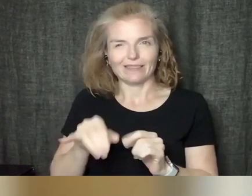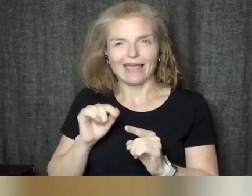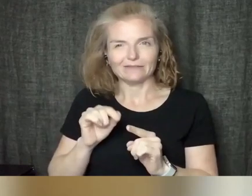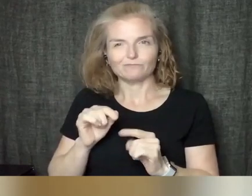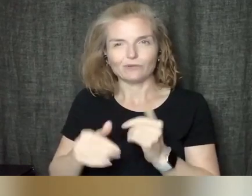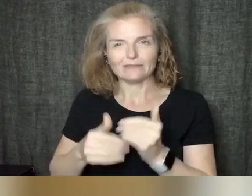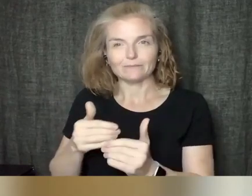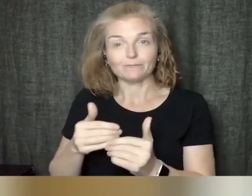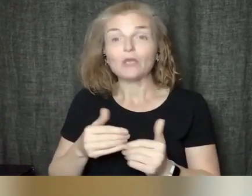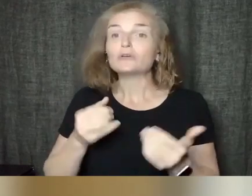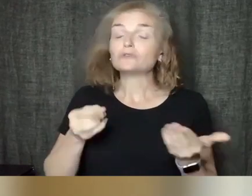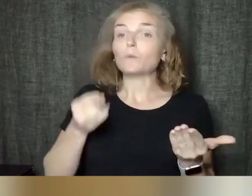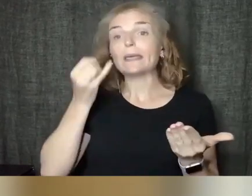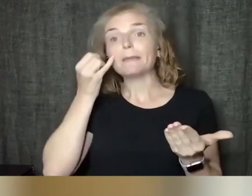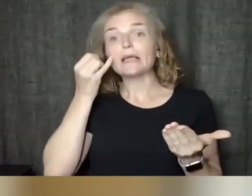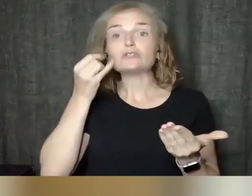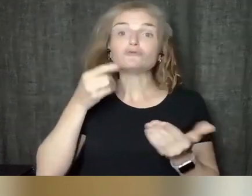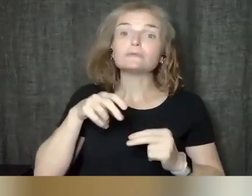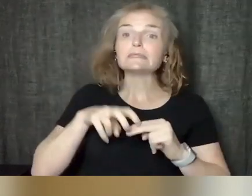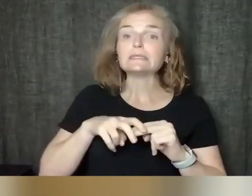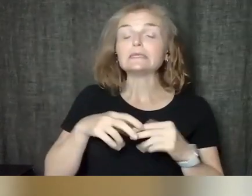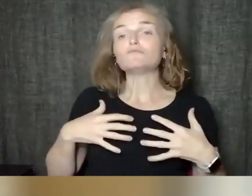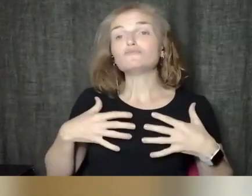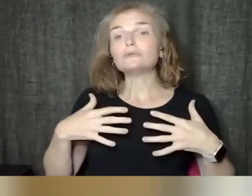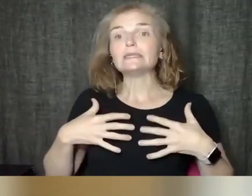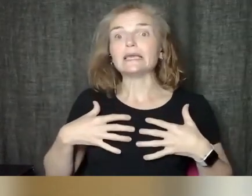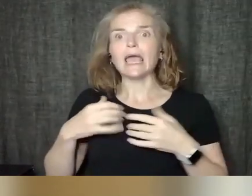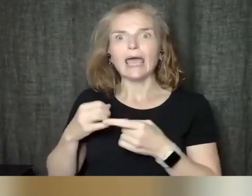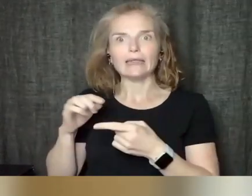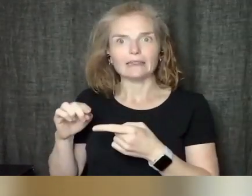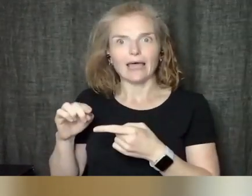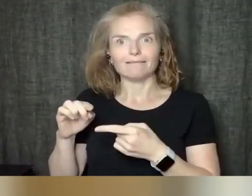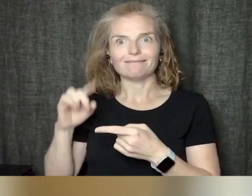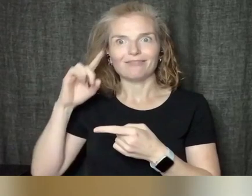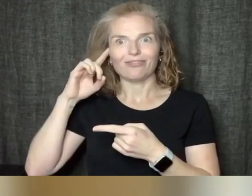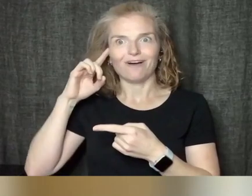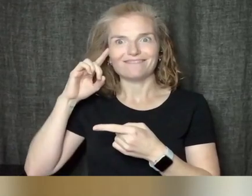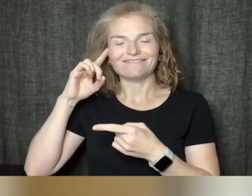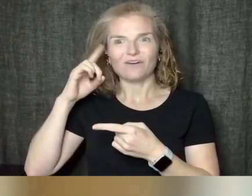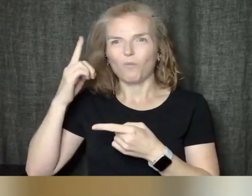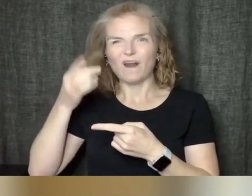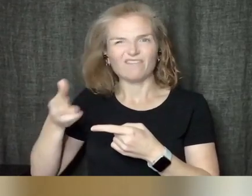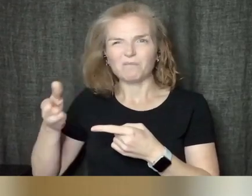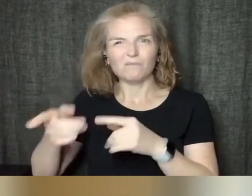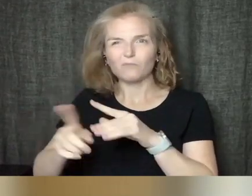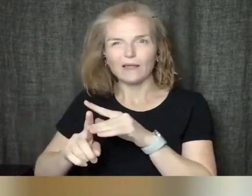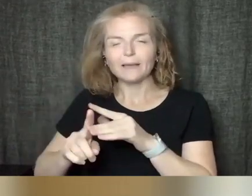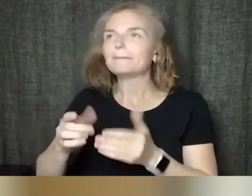So imagine you're just sitting and breathing, and one of those thoughts arises. Maybe it's a thought